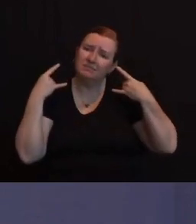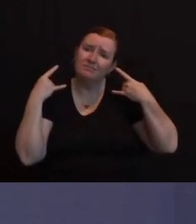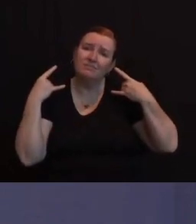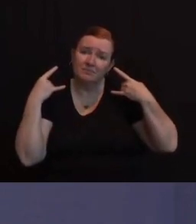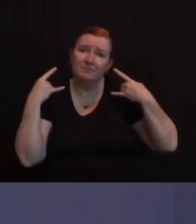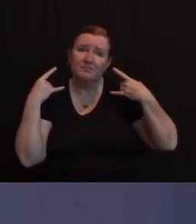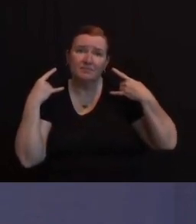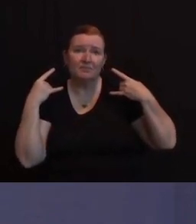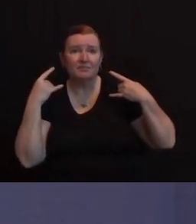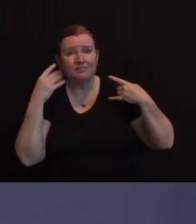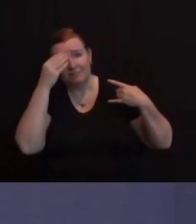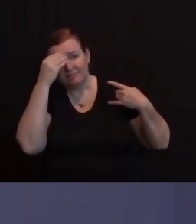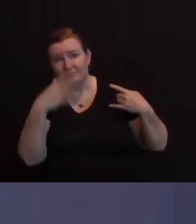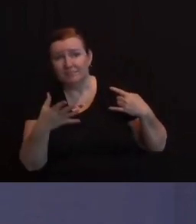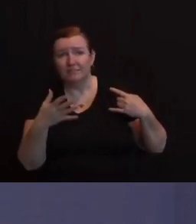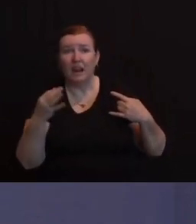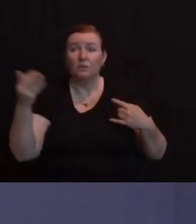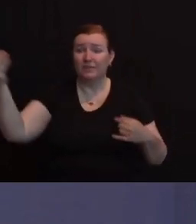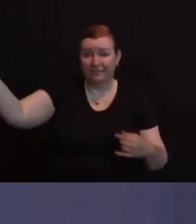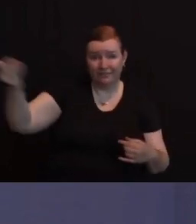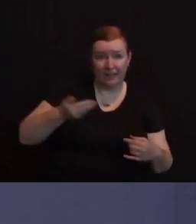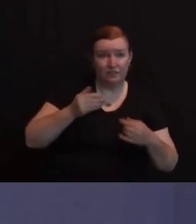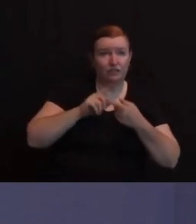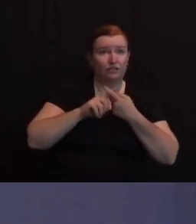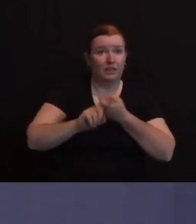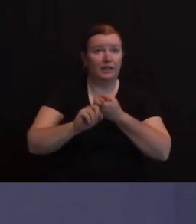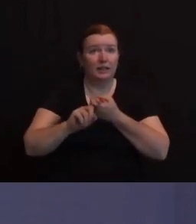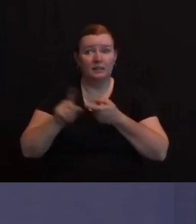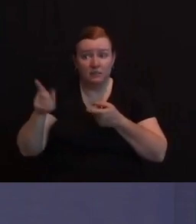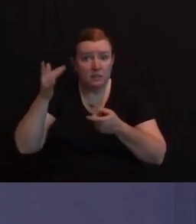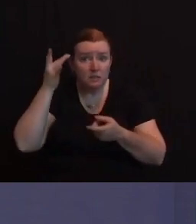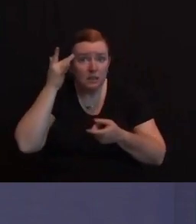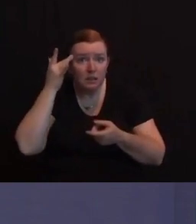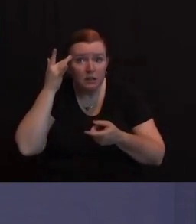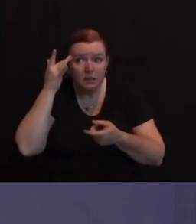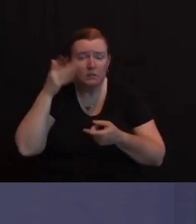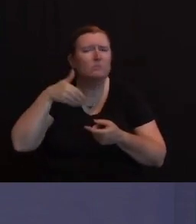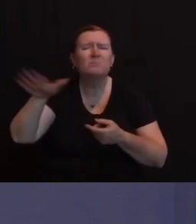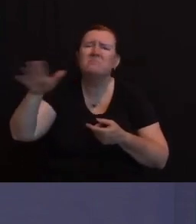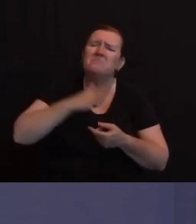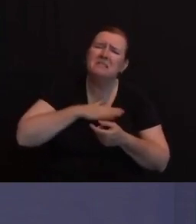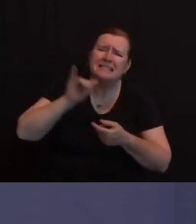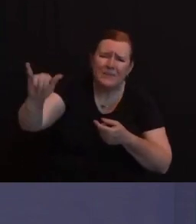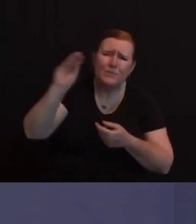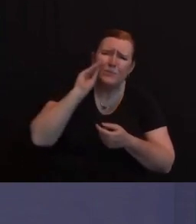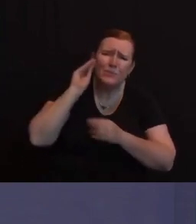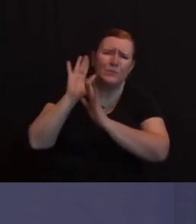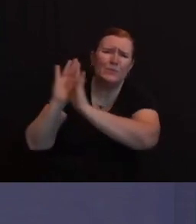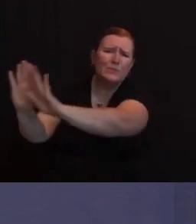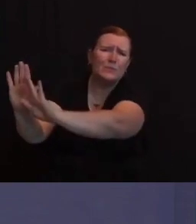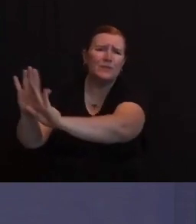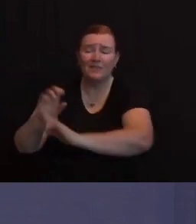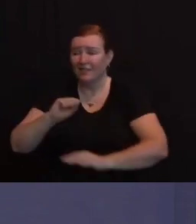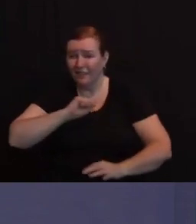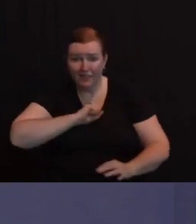they've been exposed to the virus in the last 14 days, are showing COVID-19 symptoms,